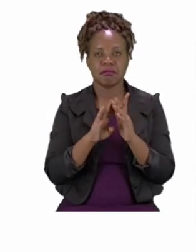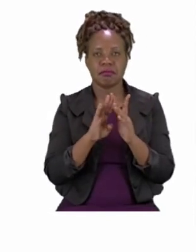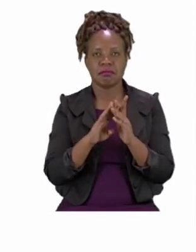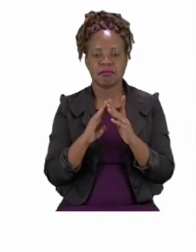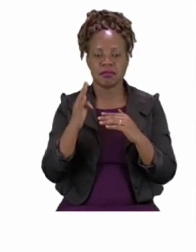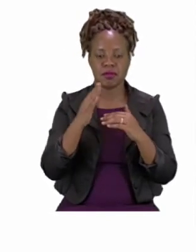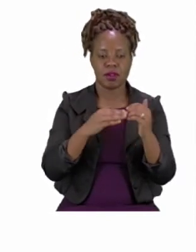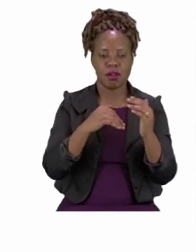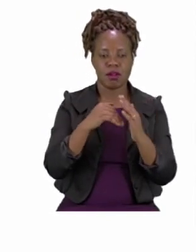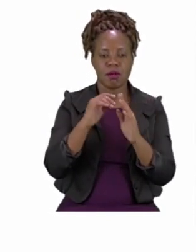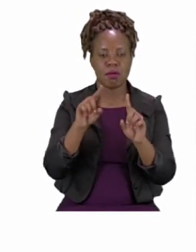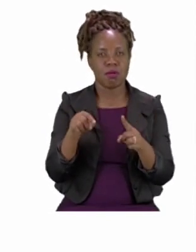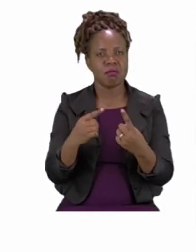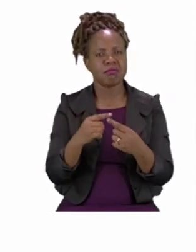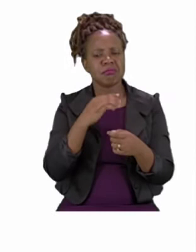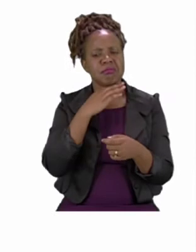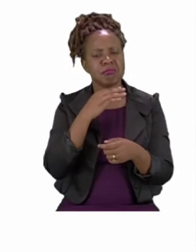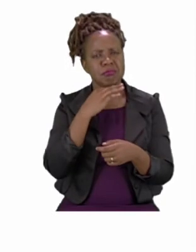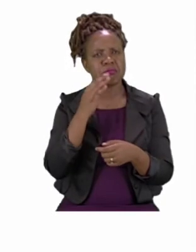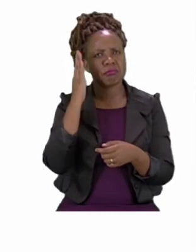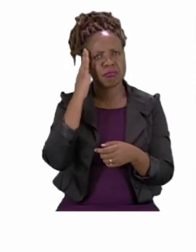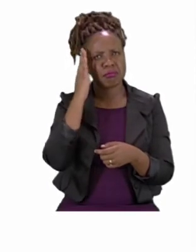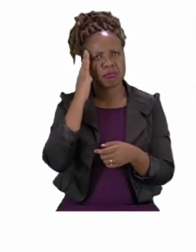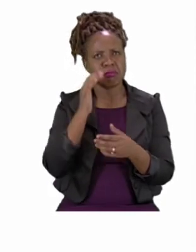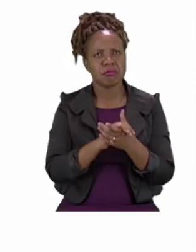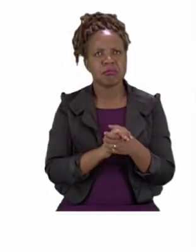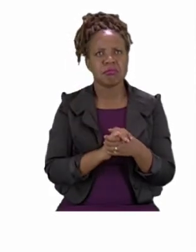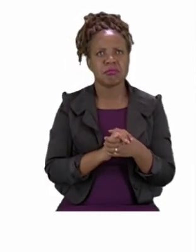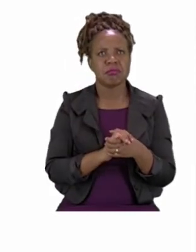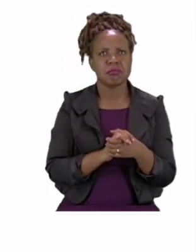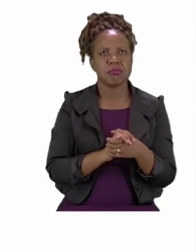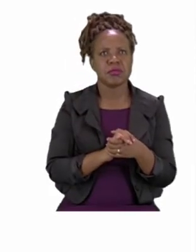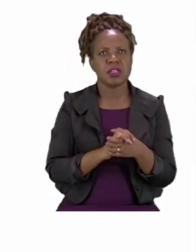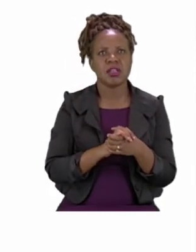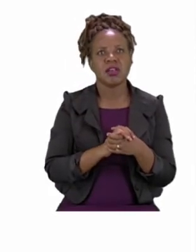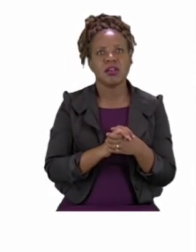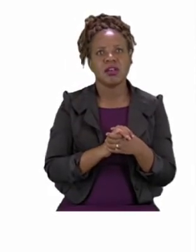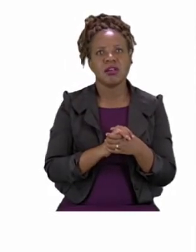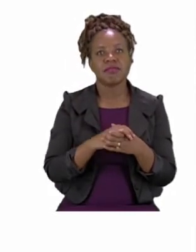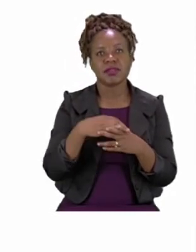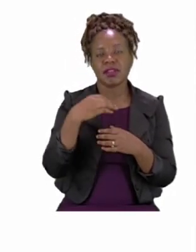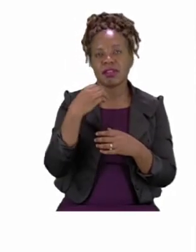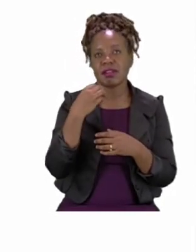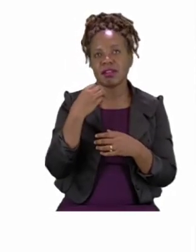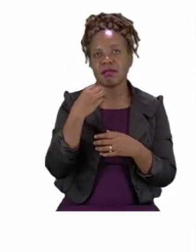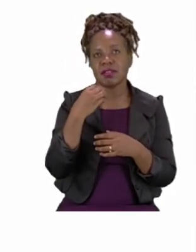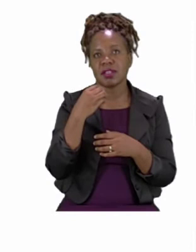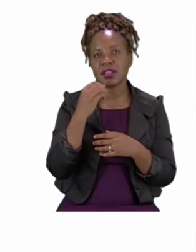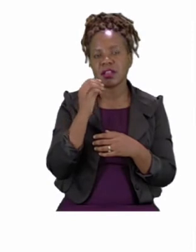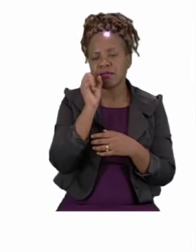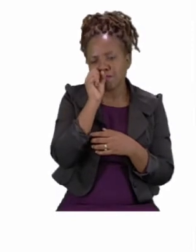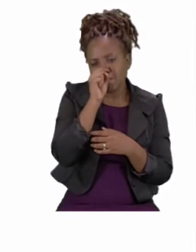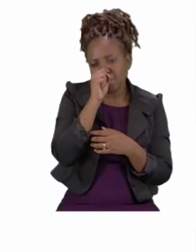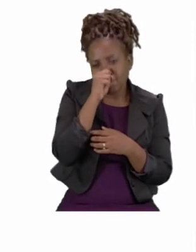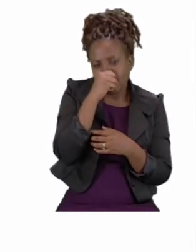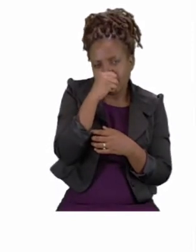you know very well. It is the three little pigs. Now, our job is going to be to draw lines